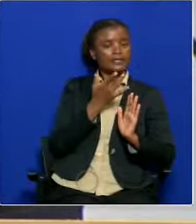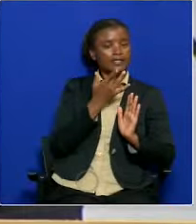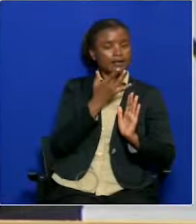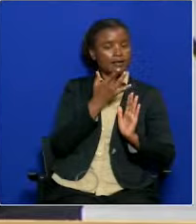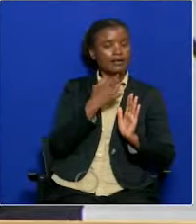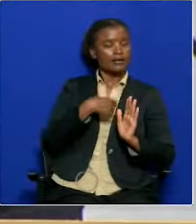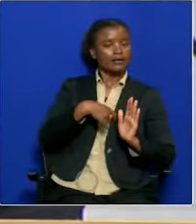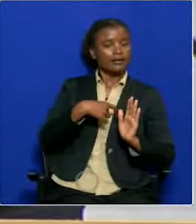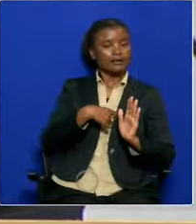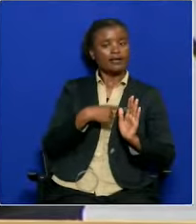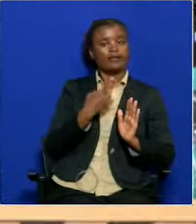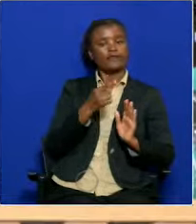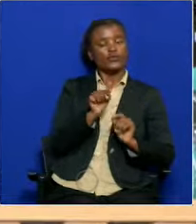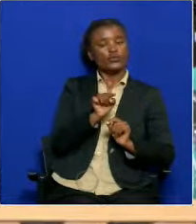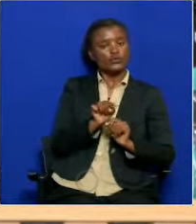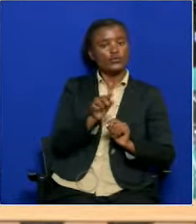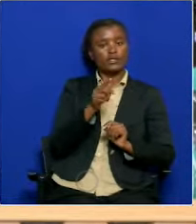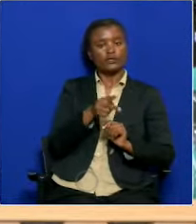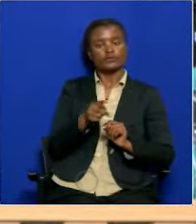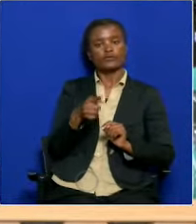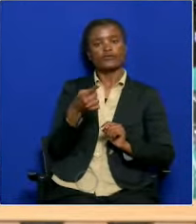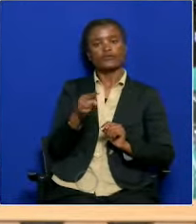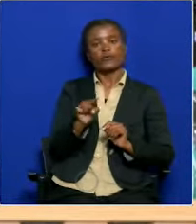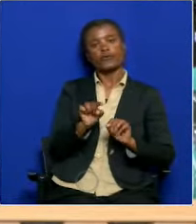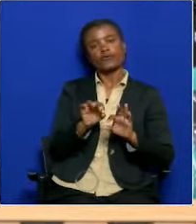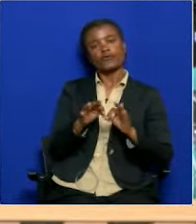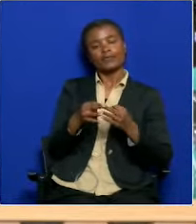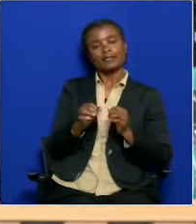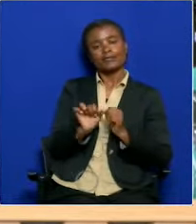I don't want to make it controversial.